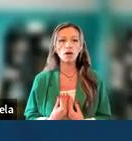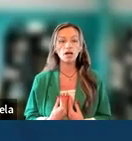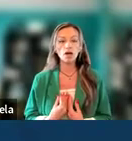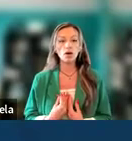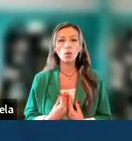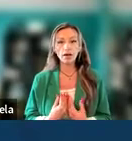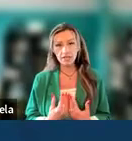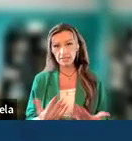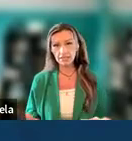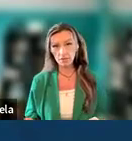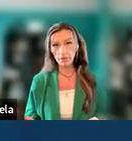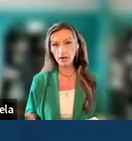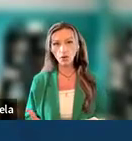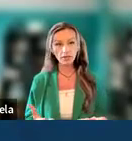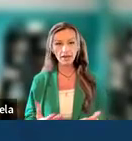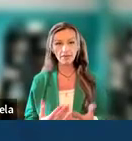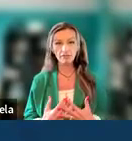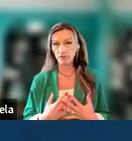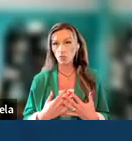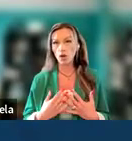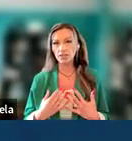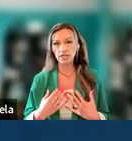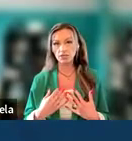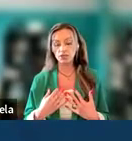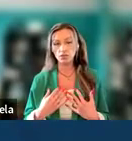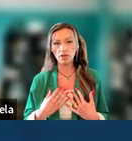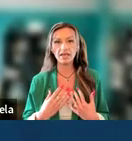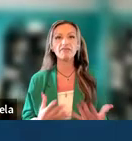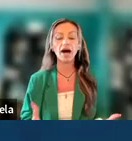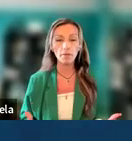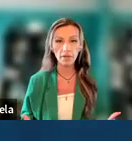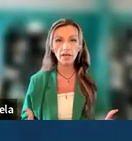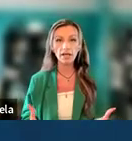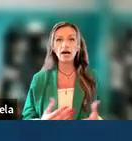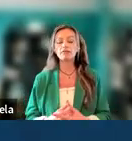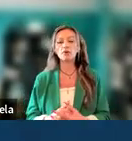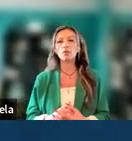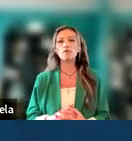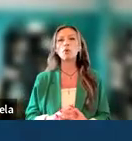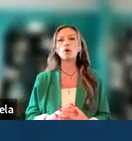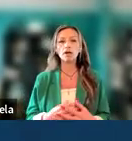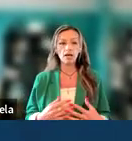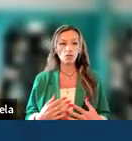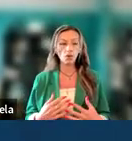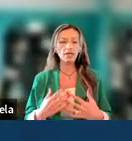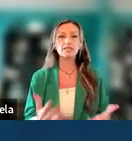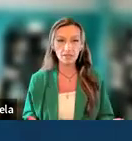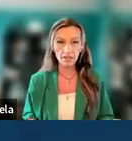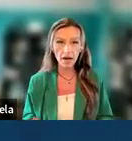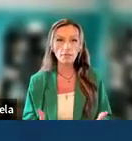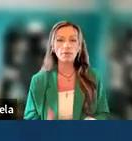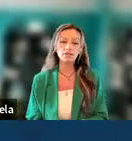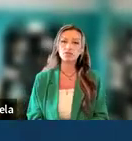for wanting to take my own life, for wanting to give up, for wanting